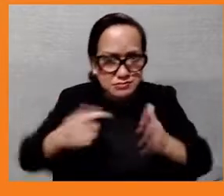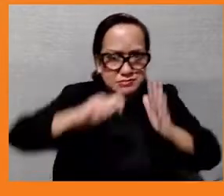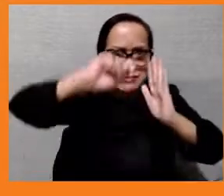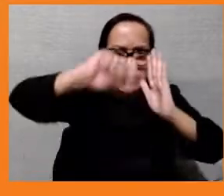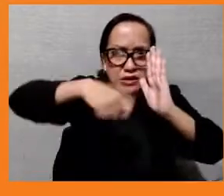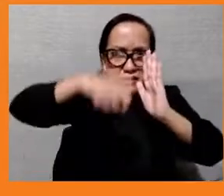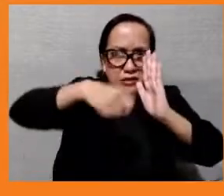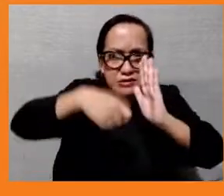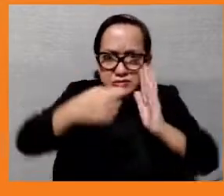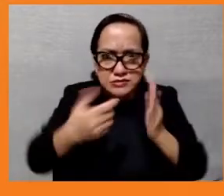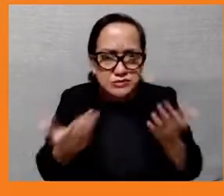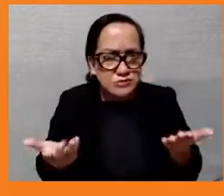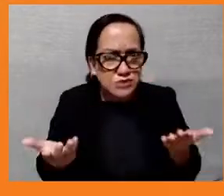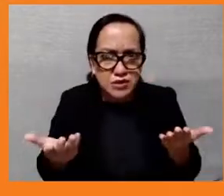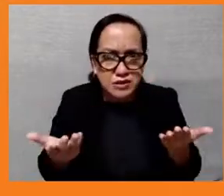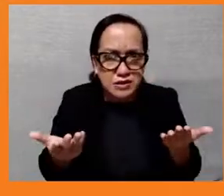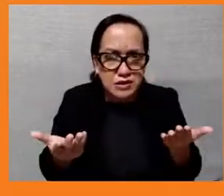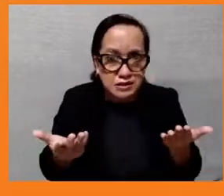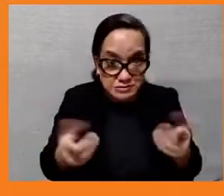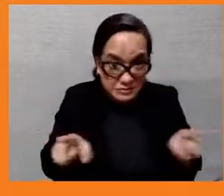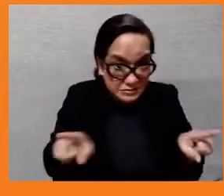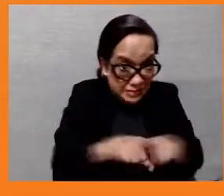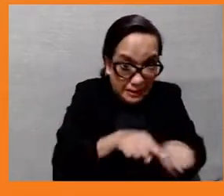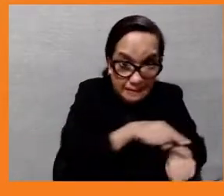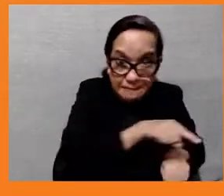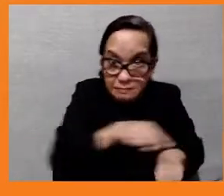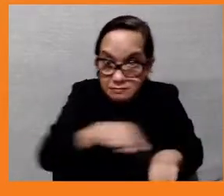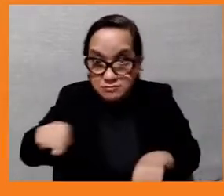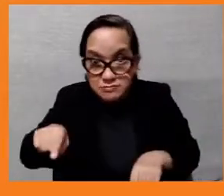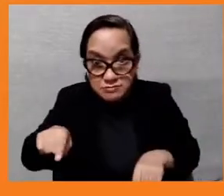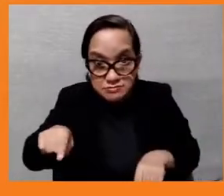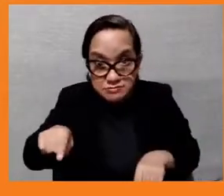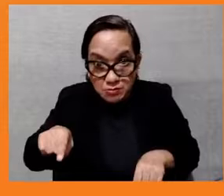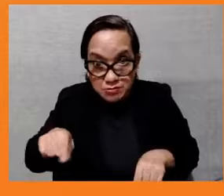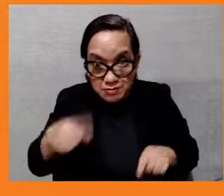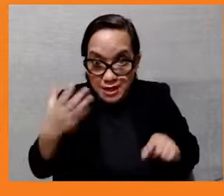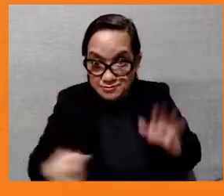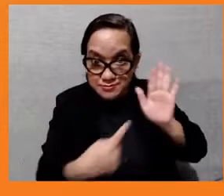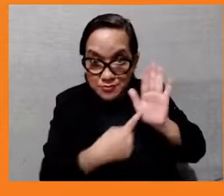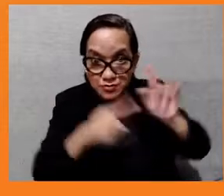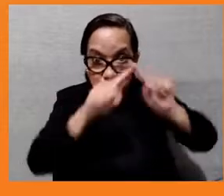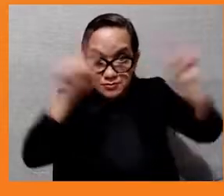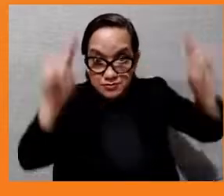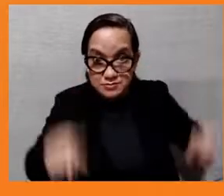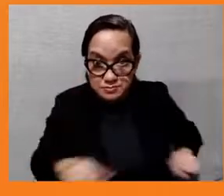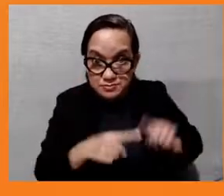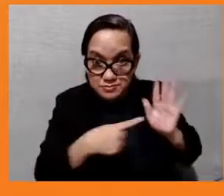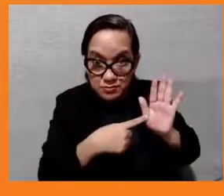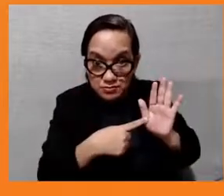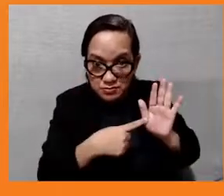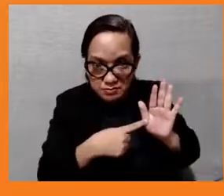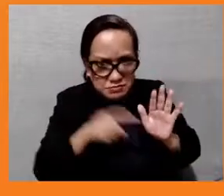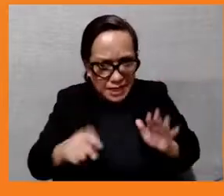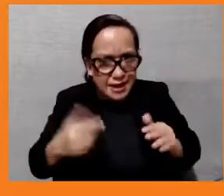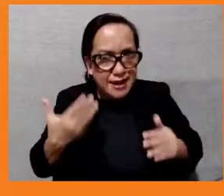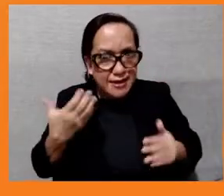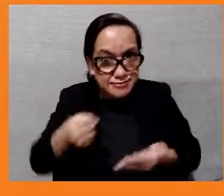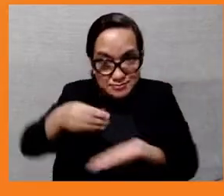statement, nor will it finance projects that do not comply with the host country's social and environmental laws and regulations, including those